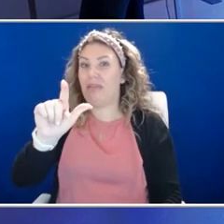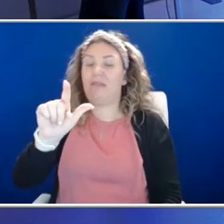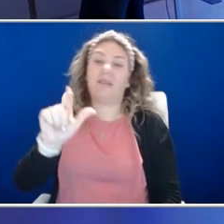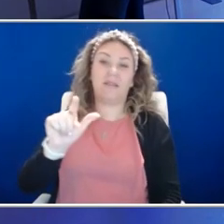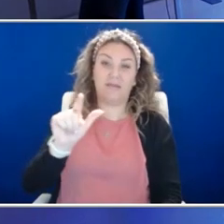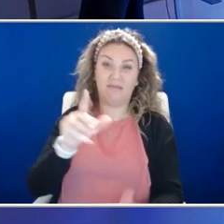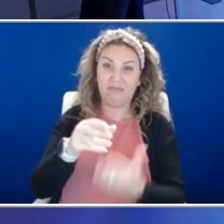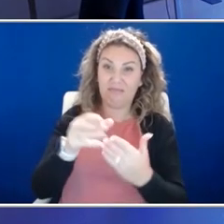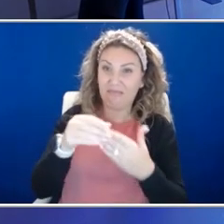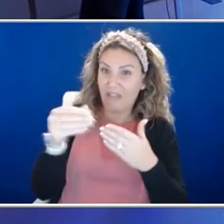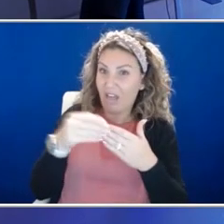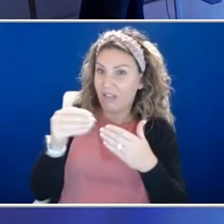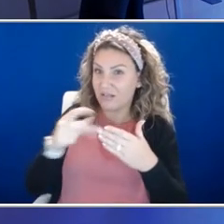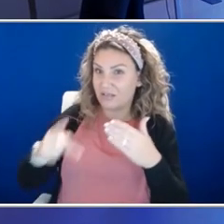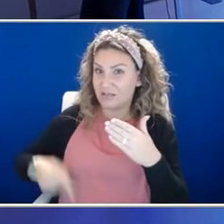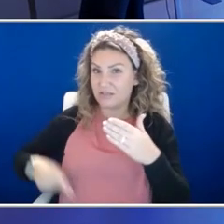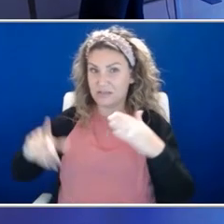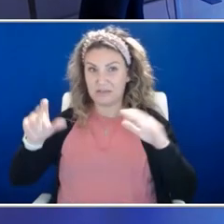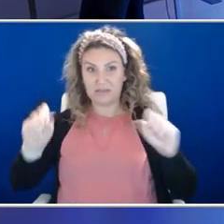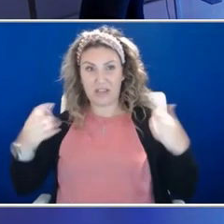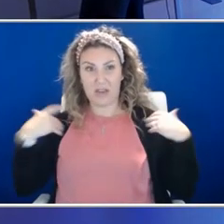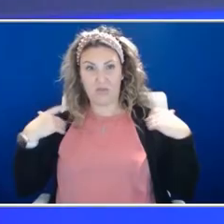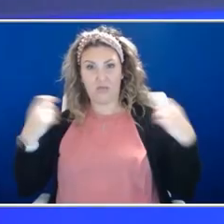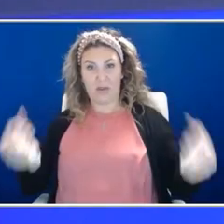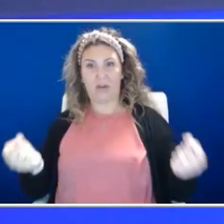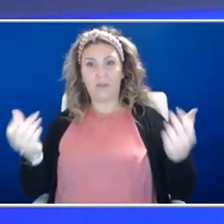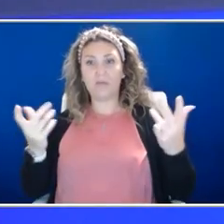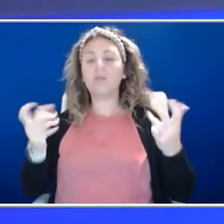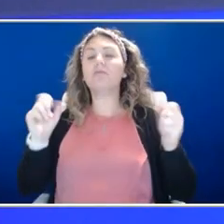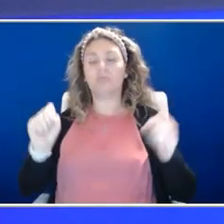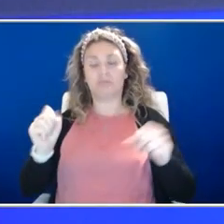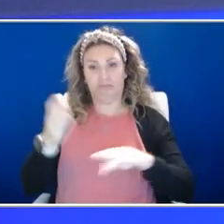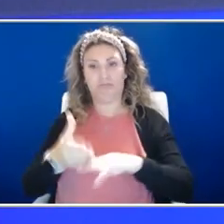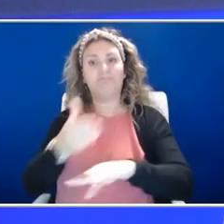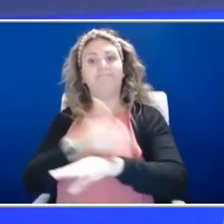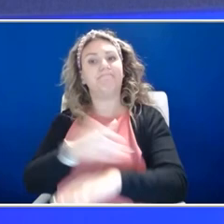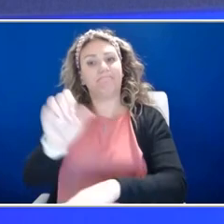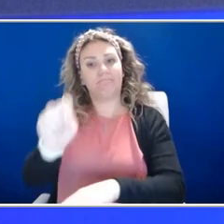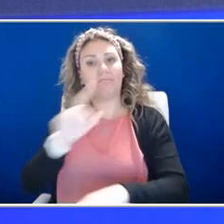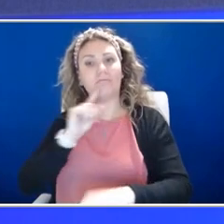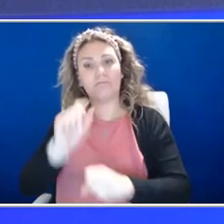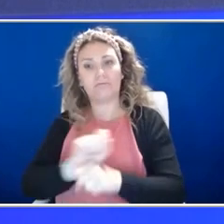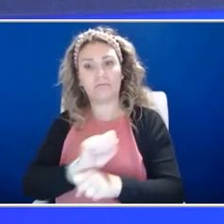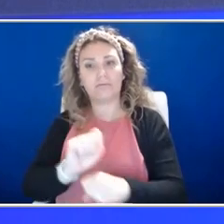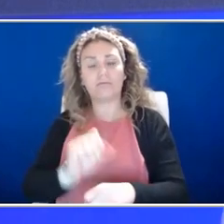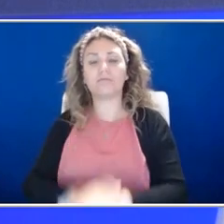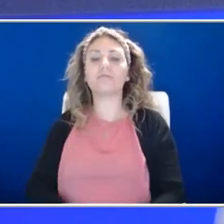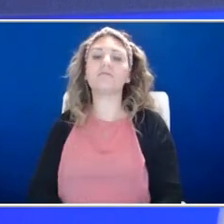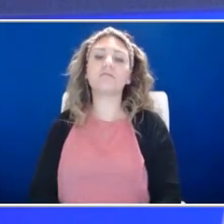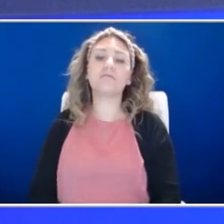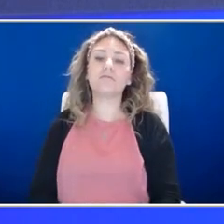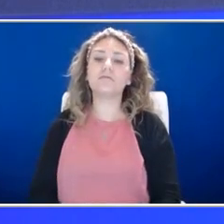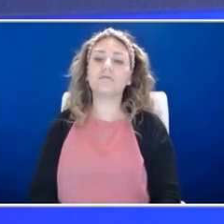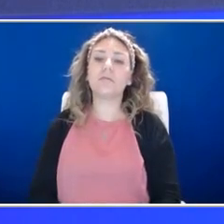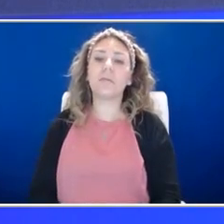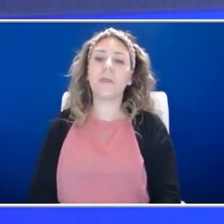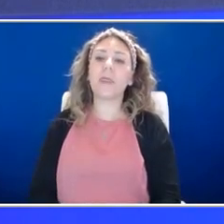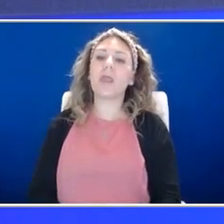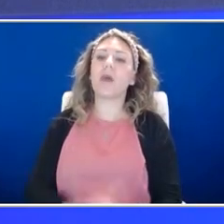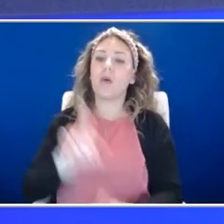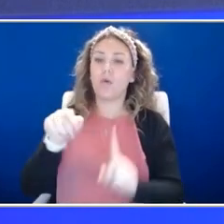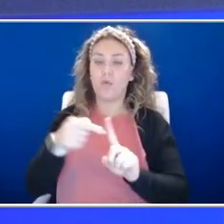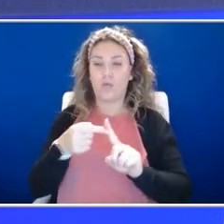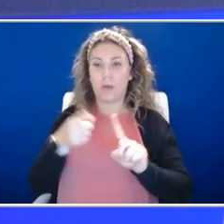recover from this injury? Can they get better? Yeah, absolutely. So once the inciting event has